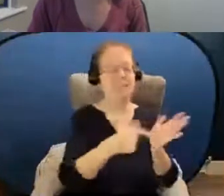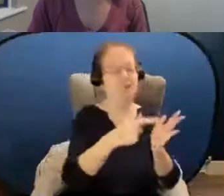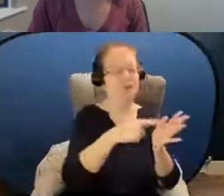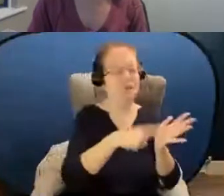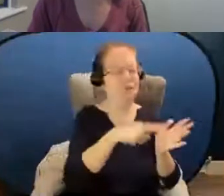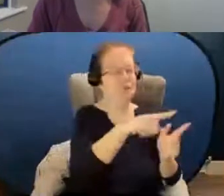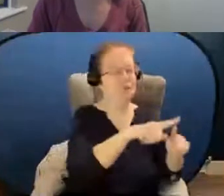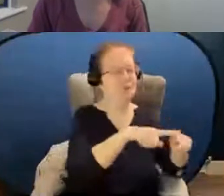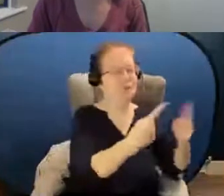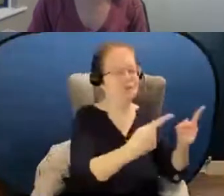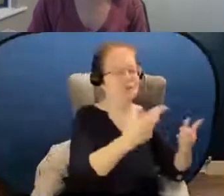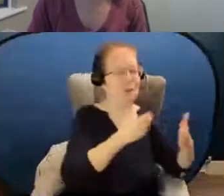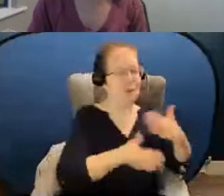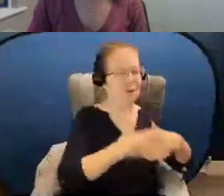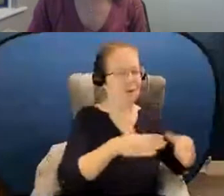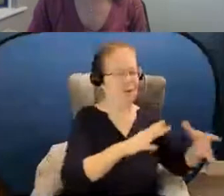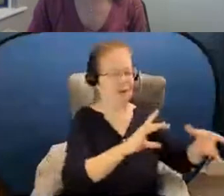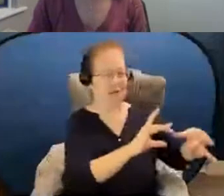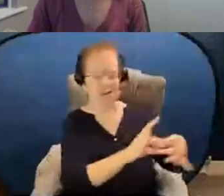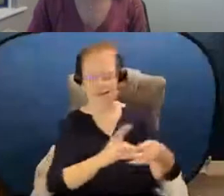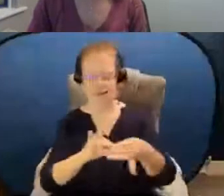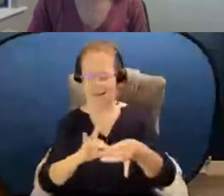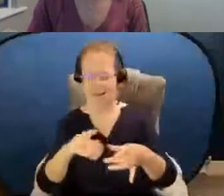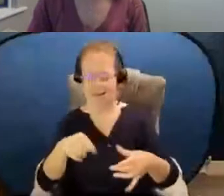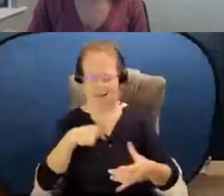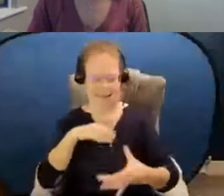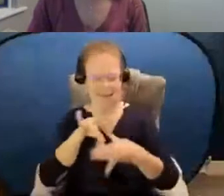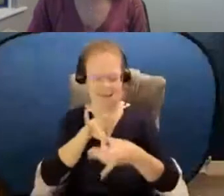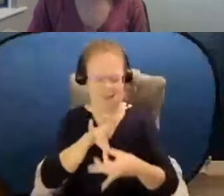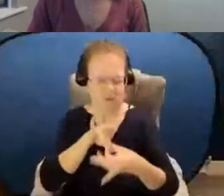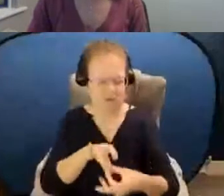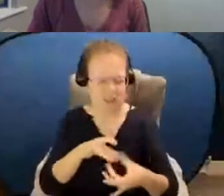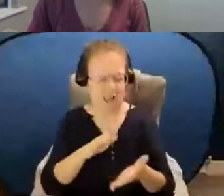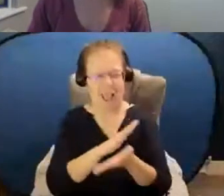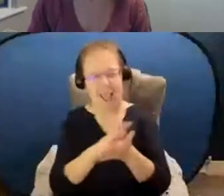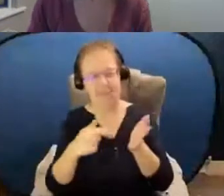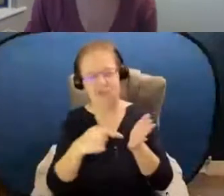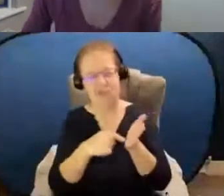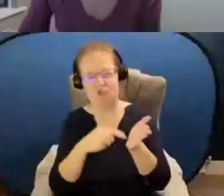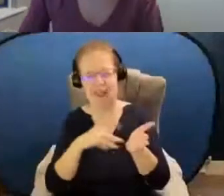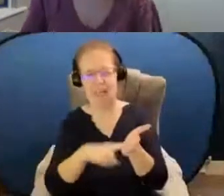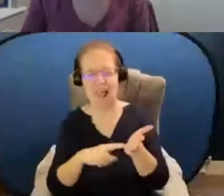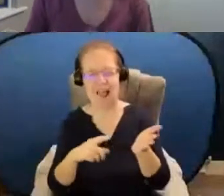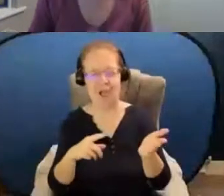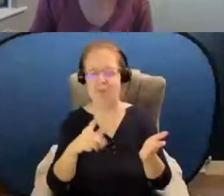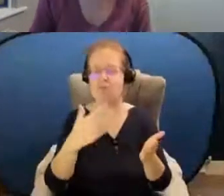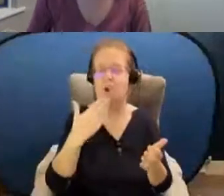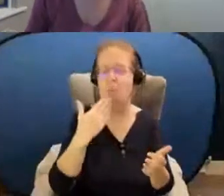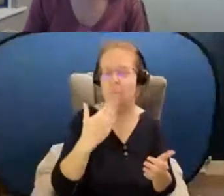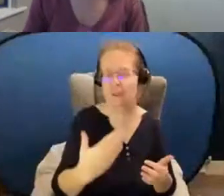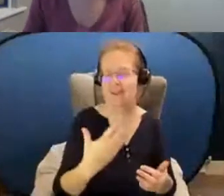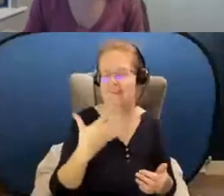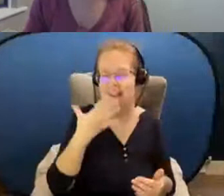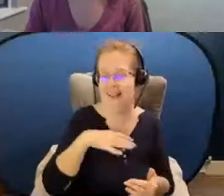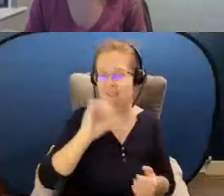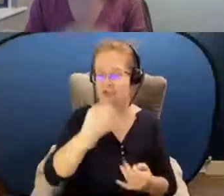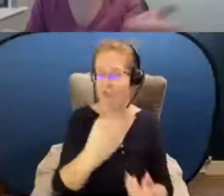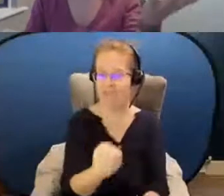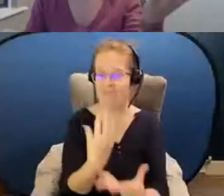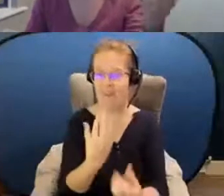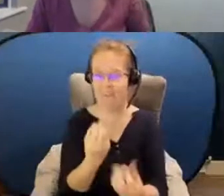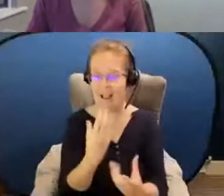behave mm-hmm. differently and how they interact with that tool and the HTML. So, you know, please continue to provide feedback. I think